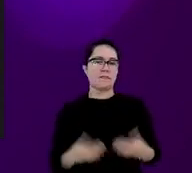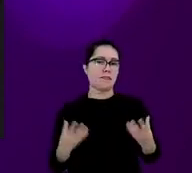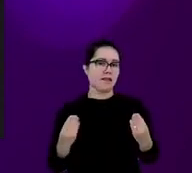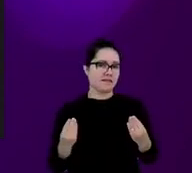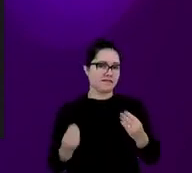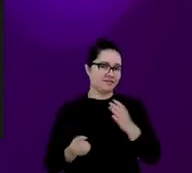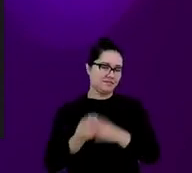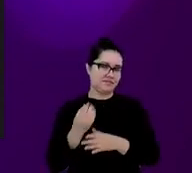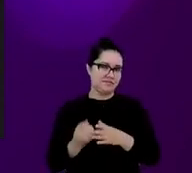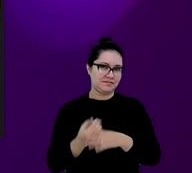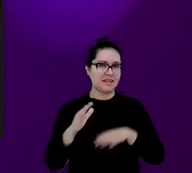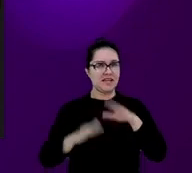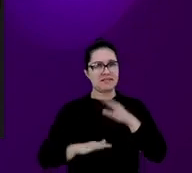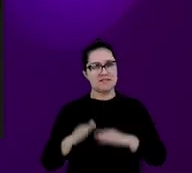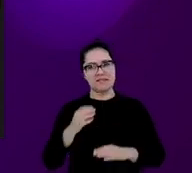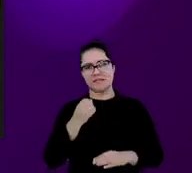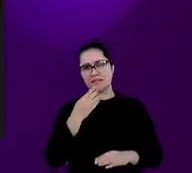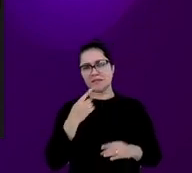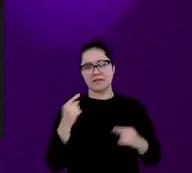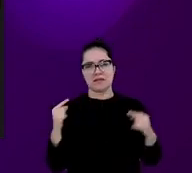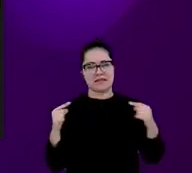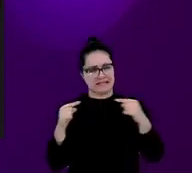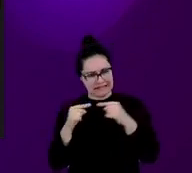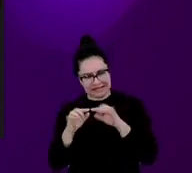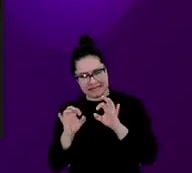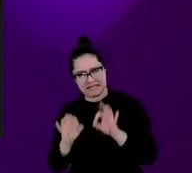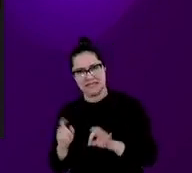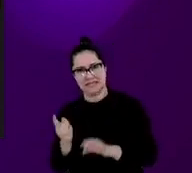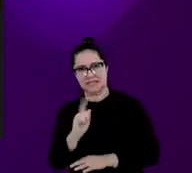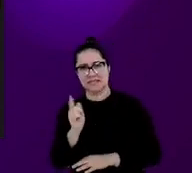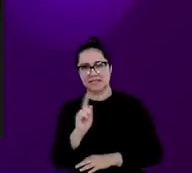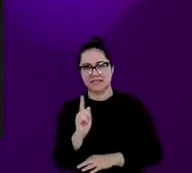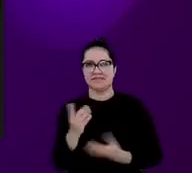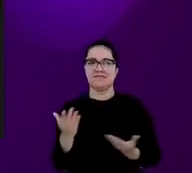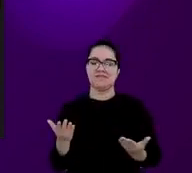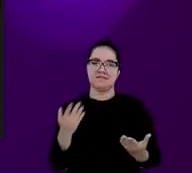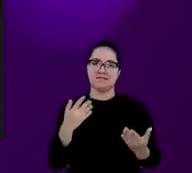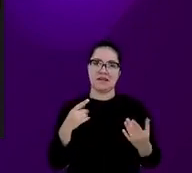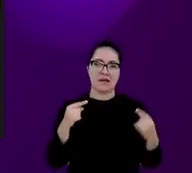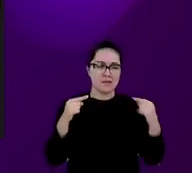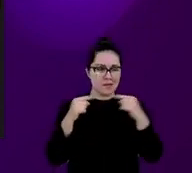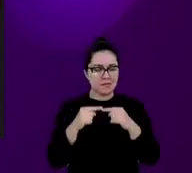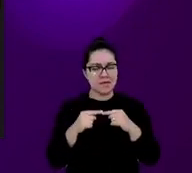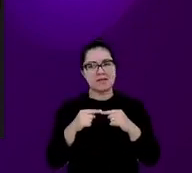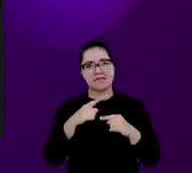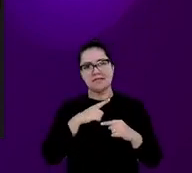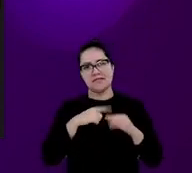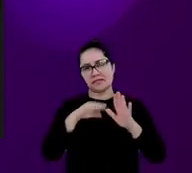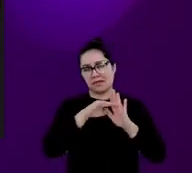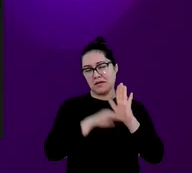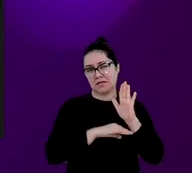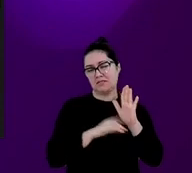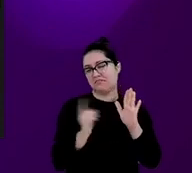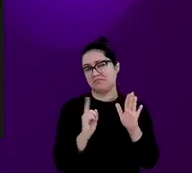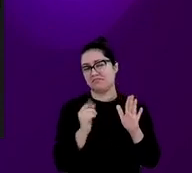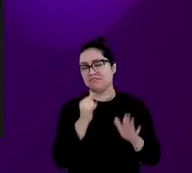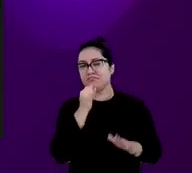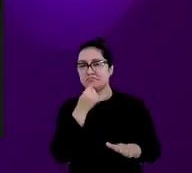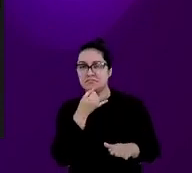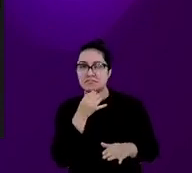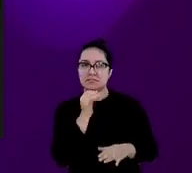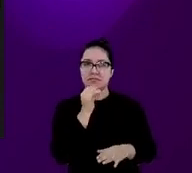on specifying their parameters. The power density, the total power, the